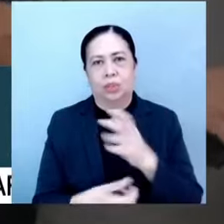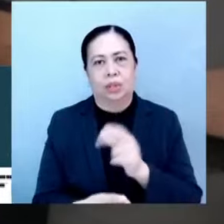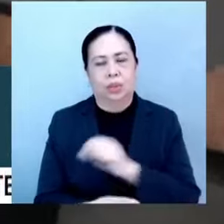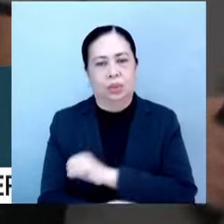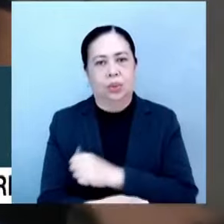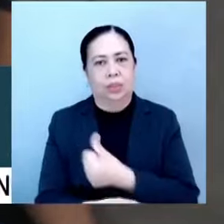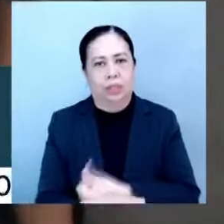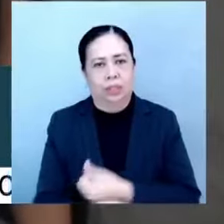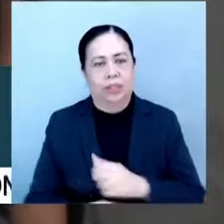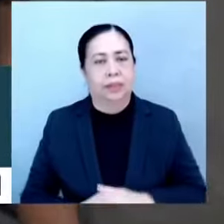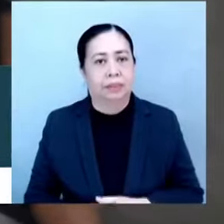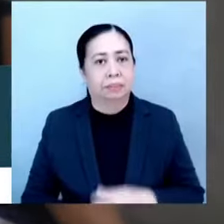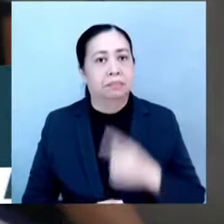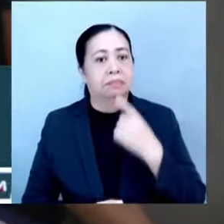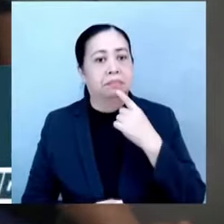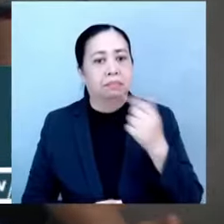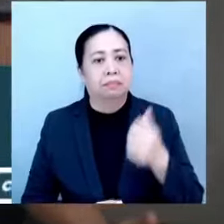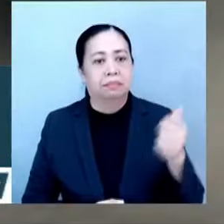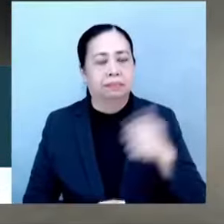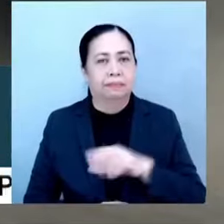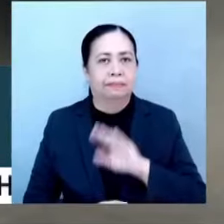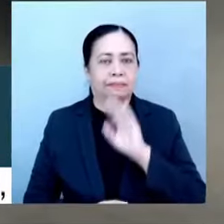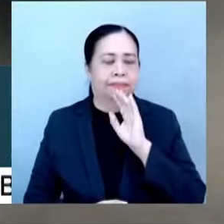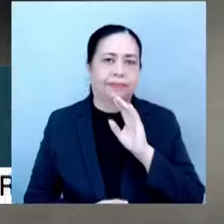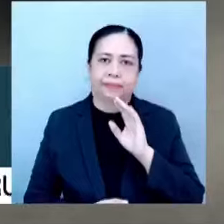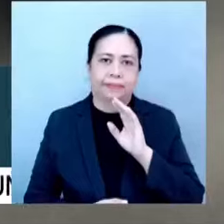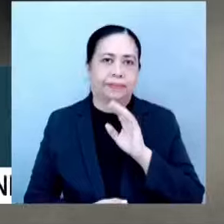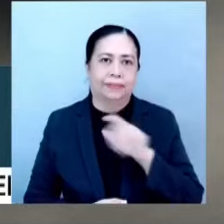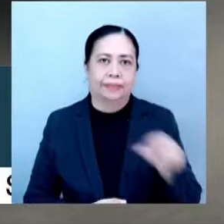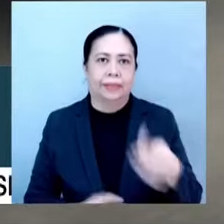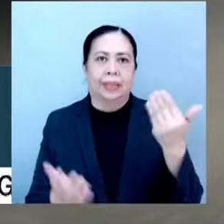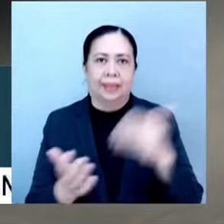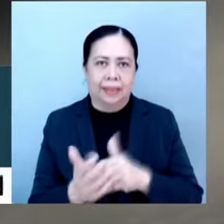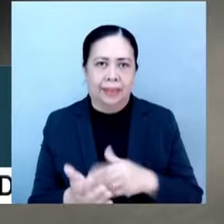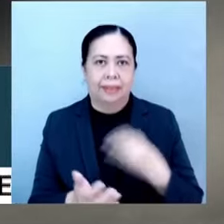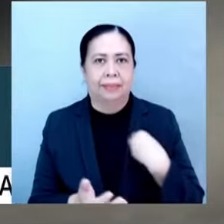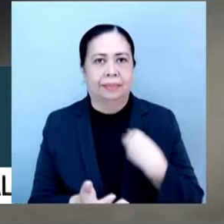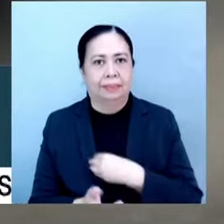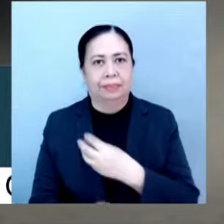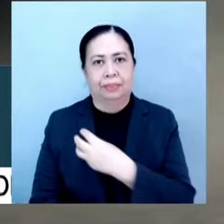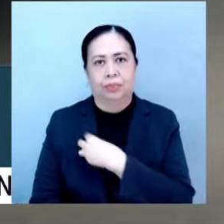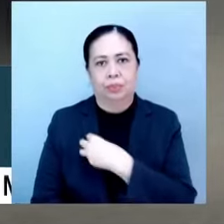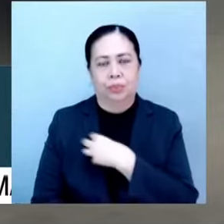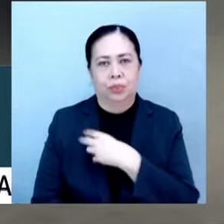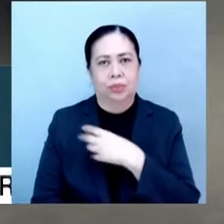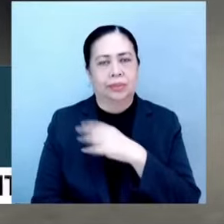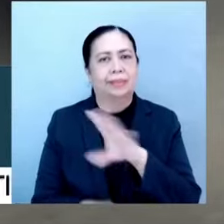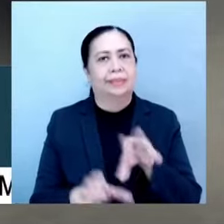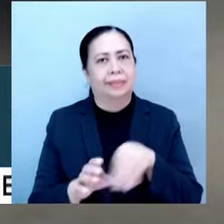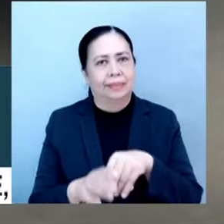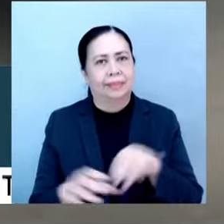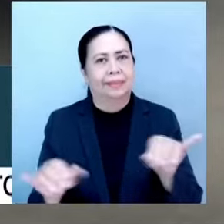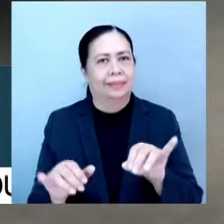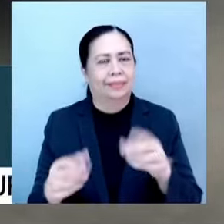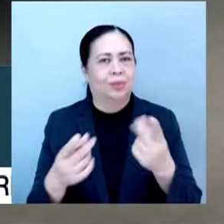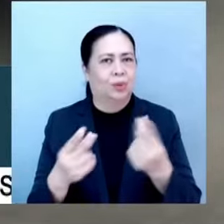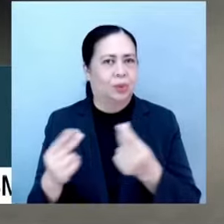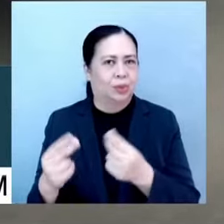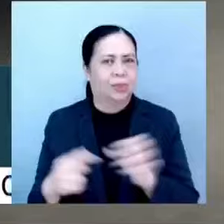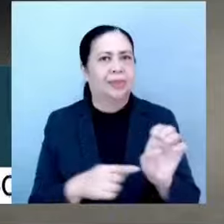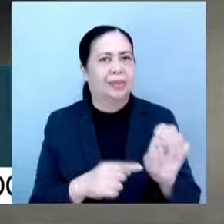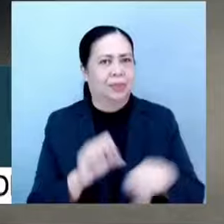Romel Francisco Marbil is disappointed that another member of the police force is involved in such moonlighting